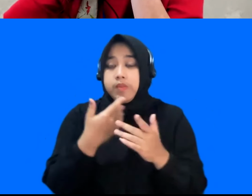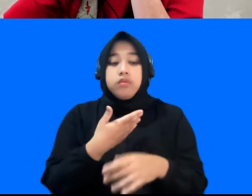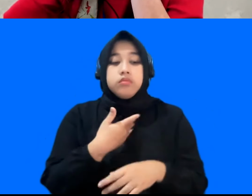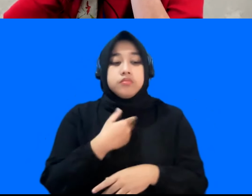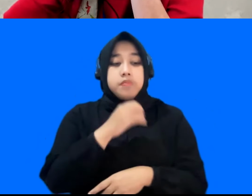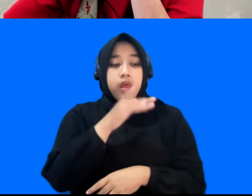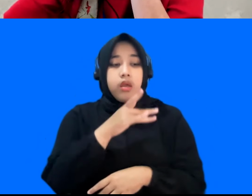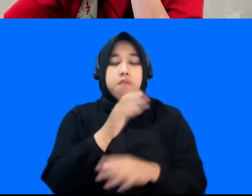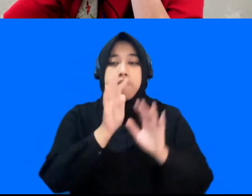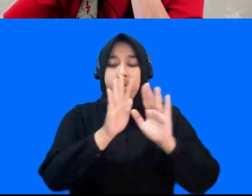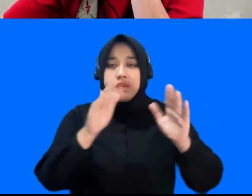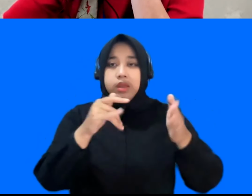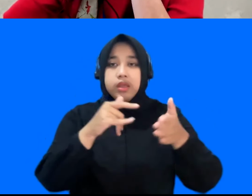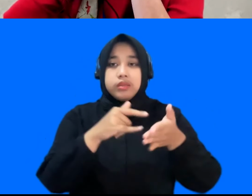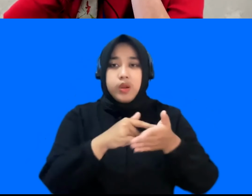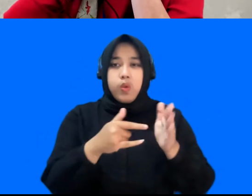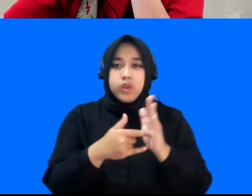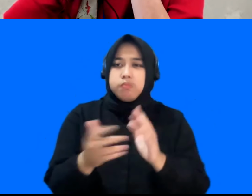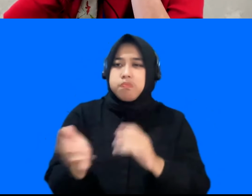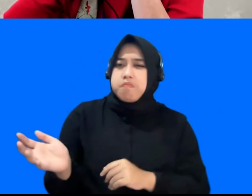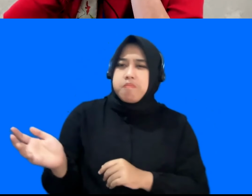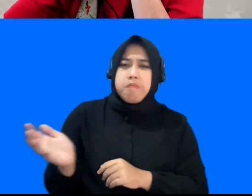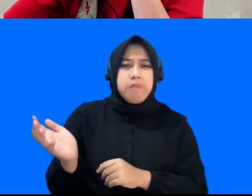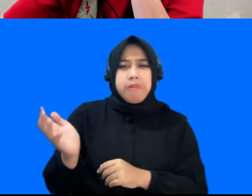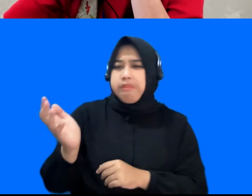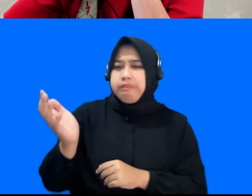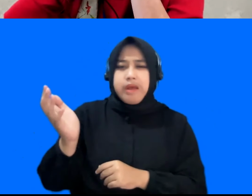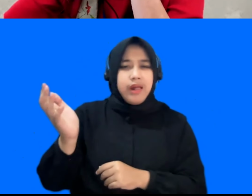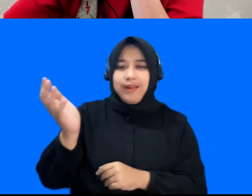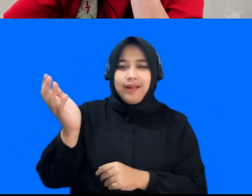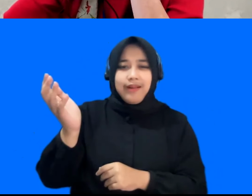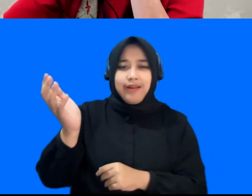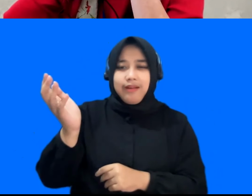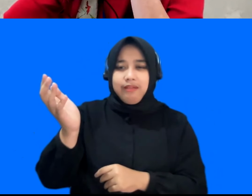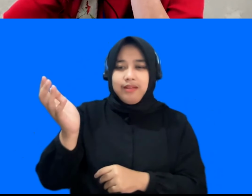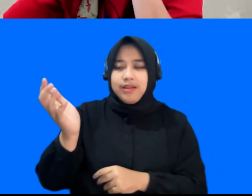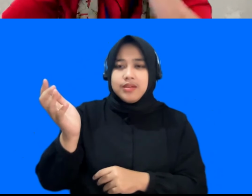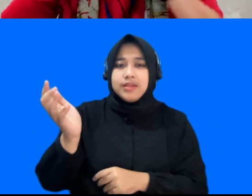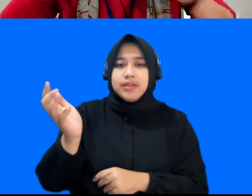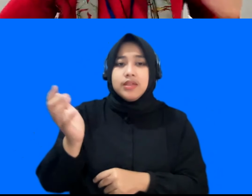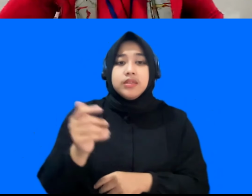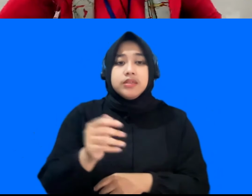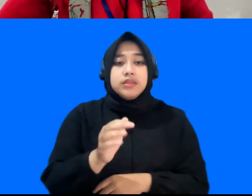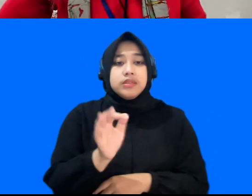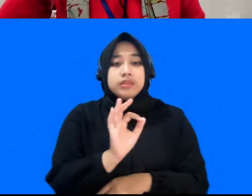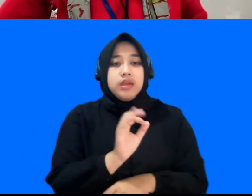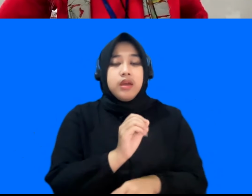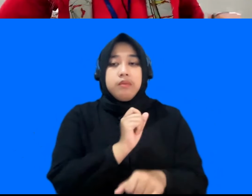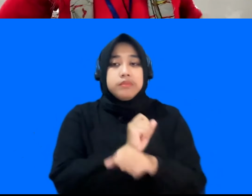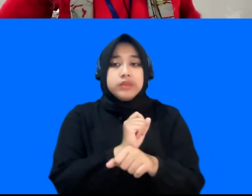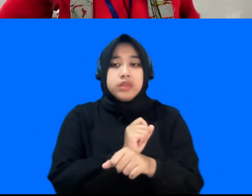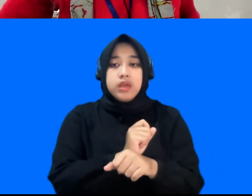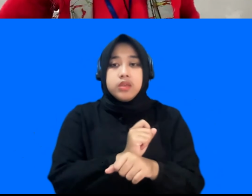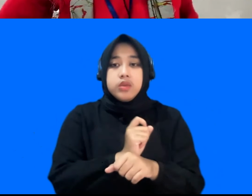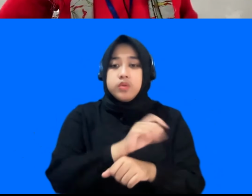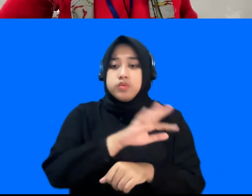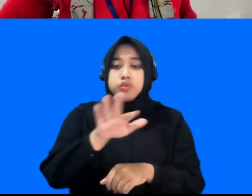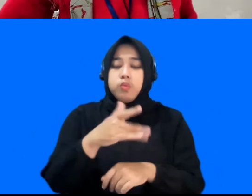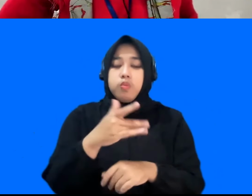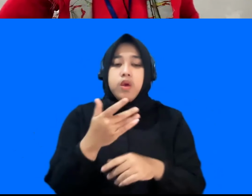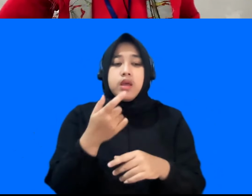expensive and they do not necessarily do the job completely. As mentioned, they need customizations to fit the